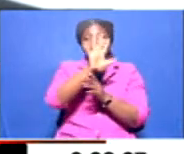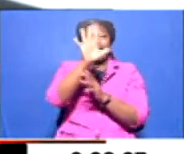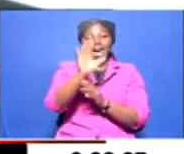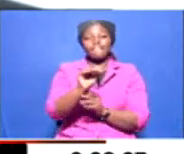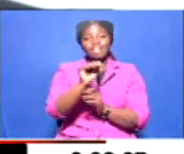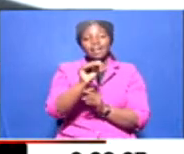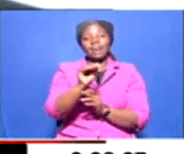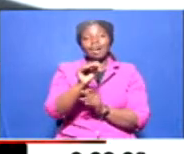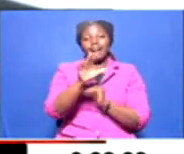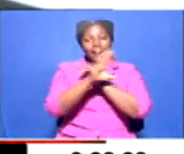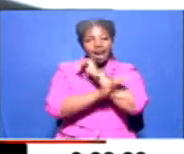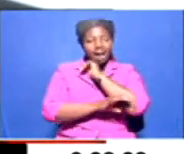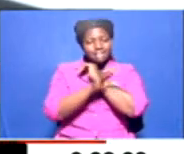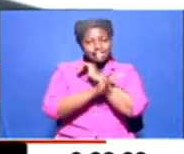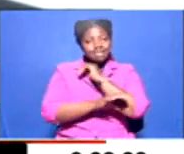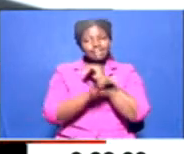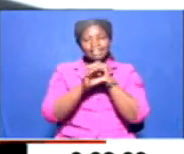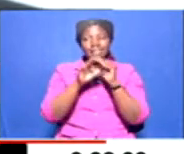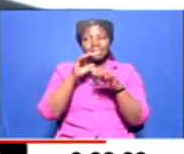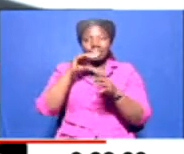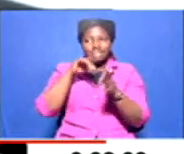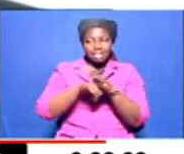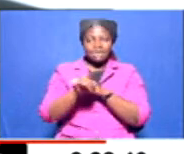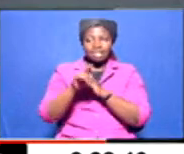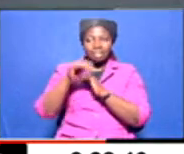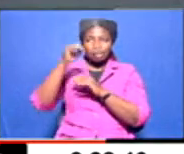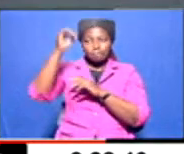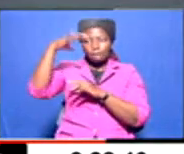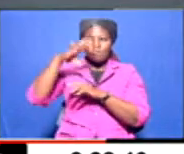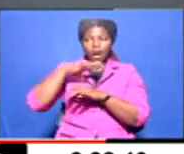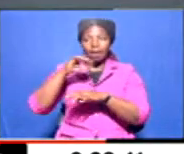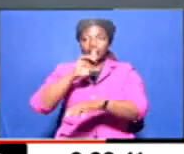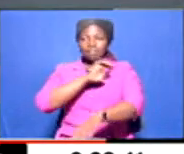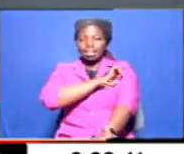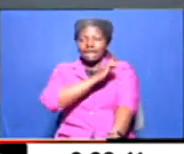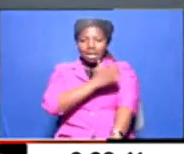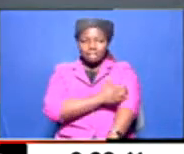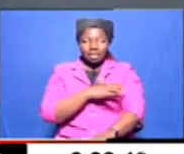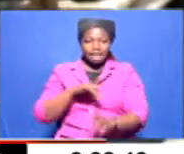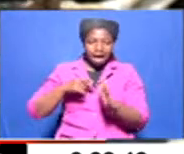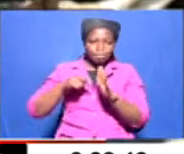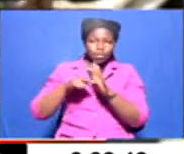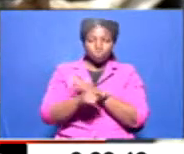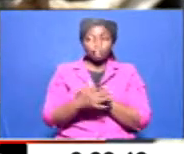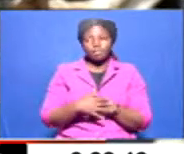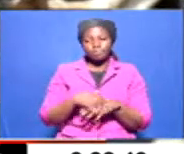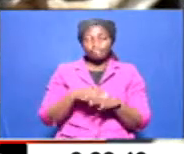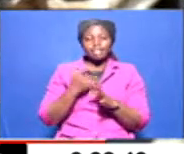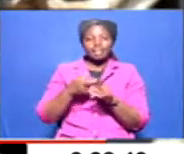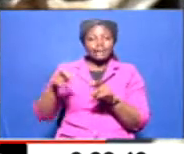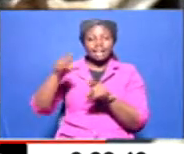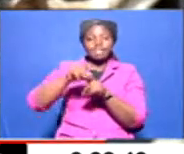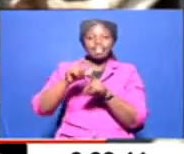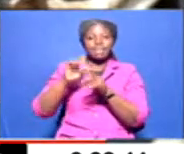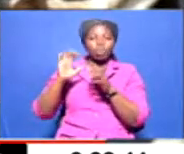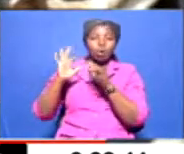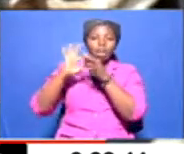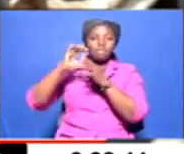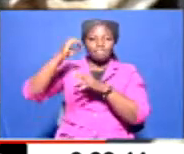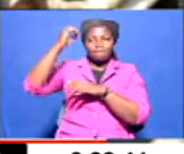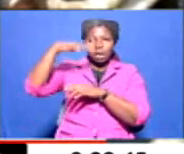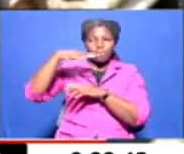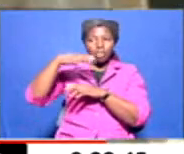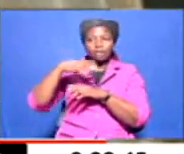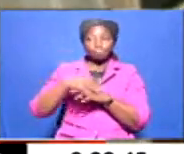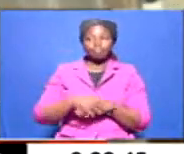energy exploitation and exploration. However, increased electricity connection, levies on solar products